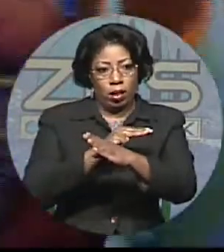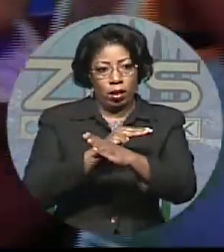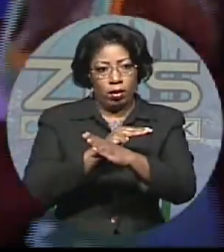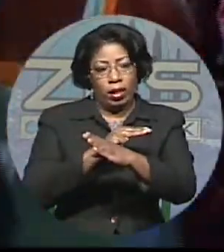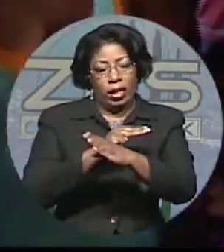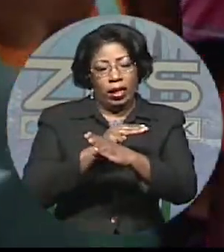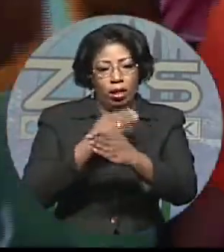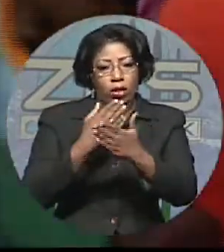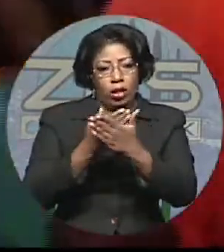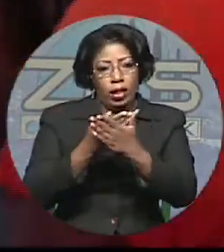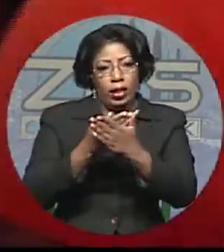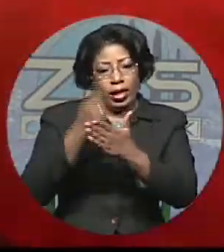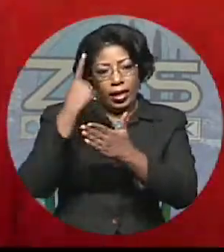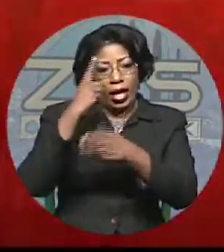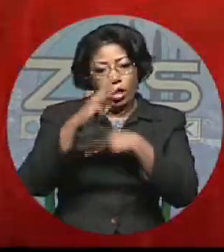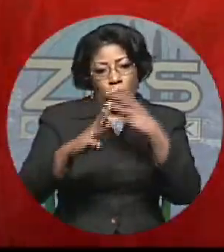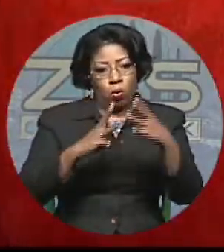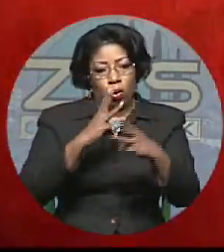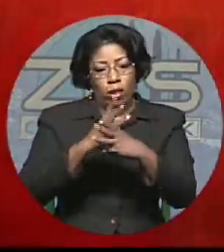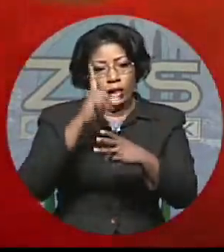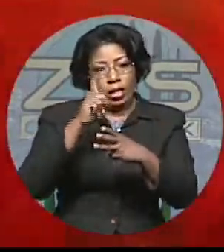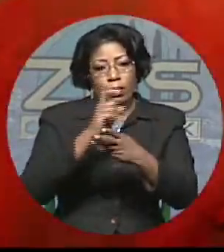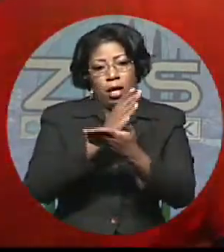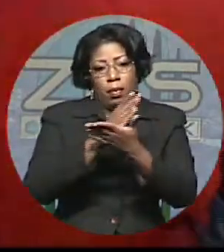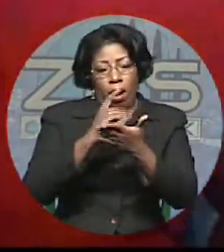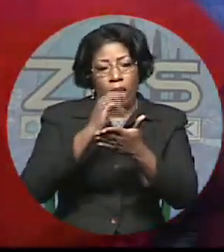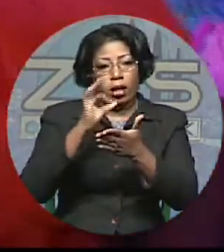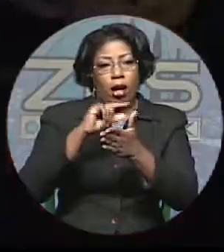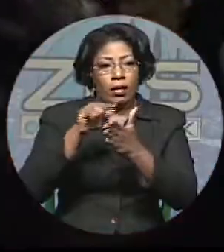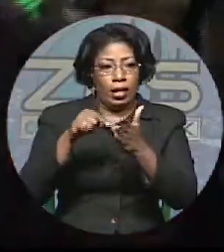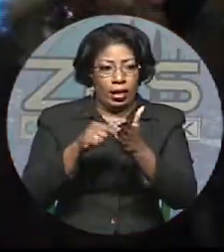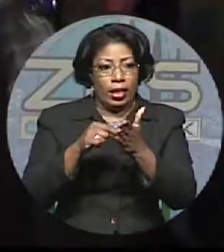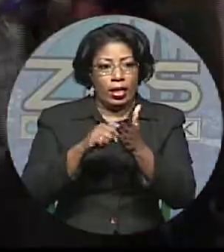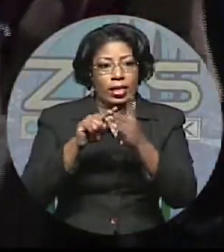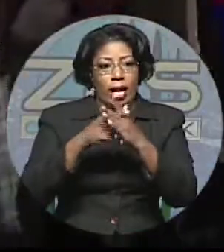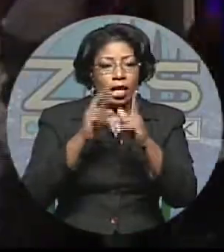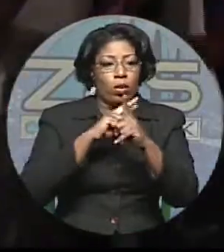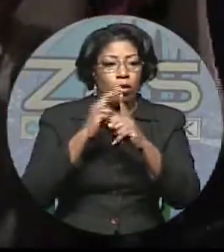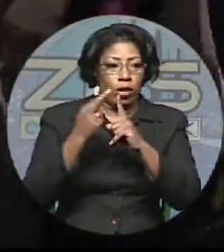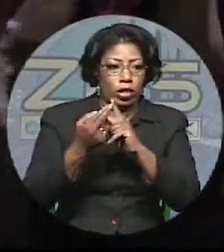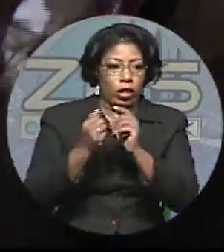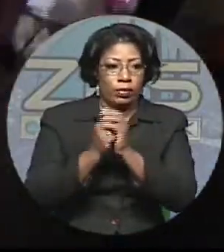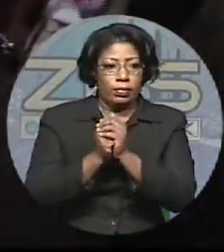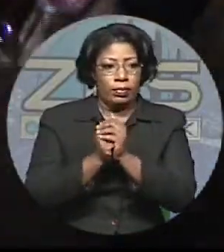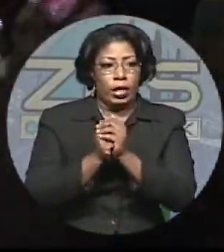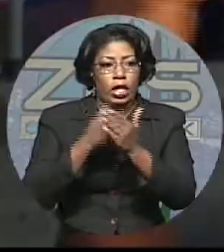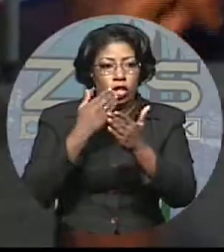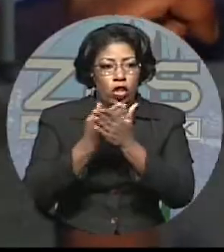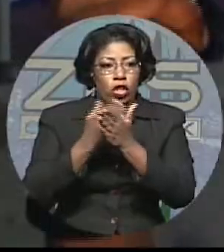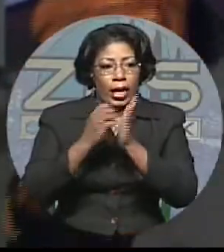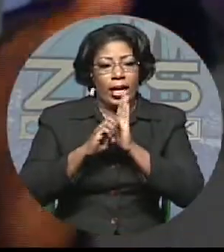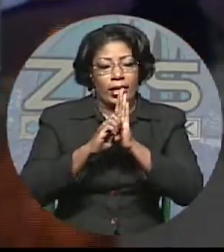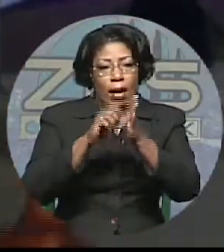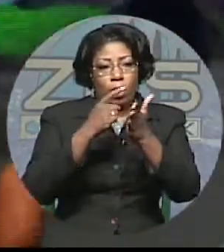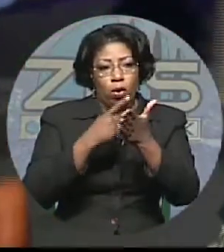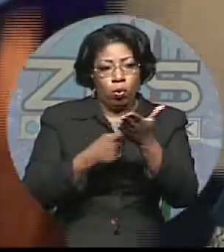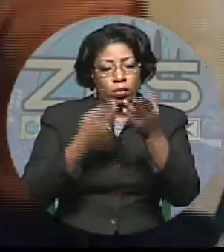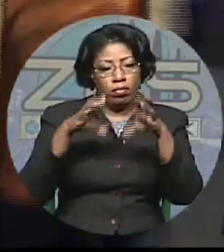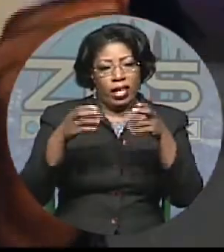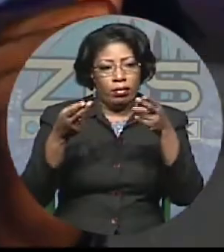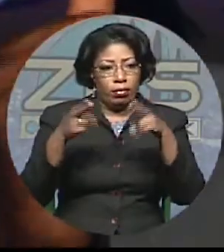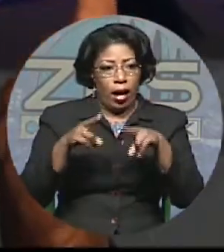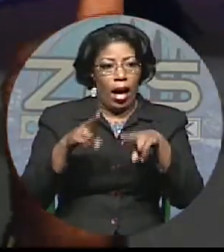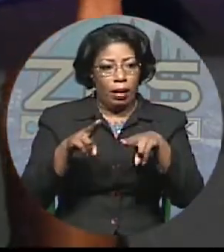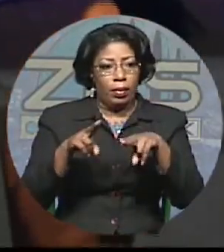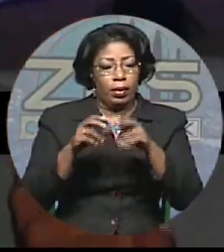time for the world to become a part of this phenomenon, beginning with the region. This is just a pure example of what can happen. There's like at